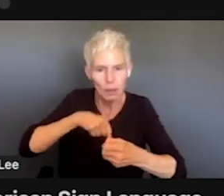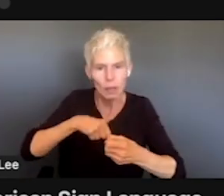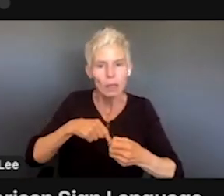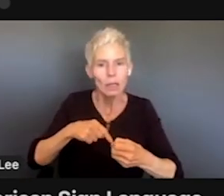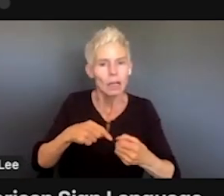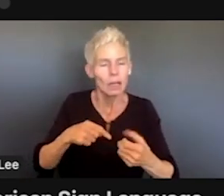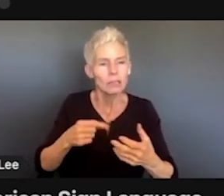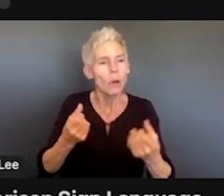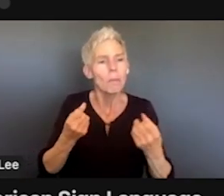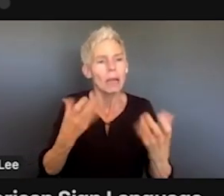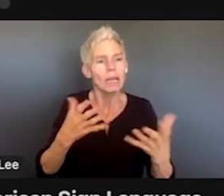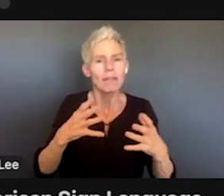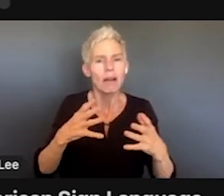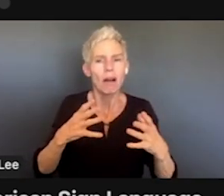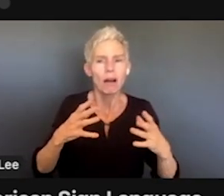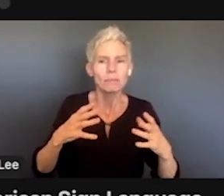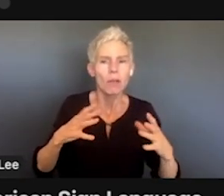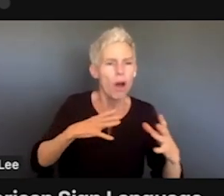holidays and